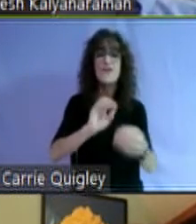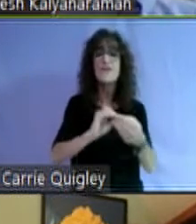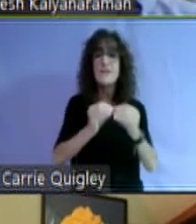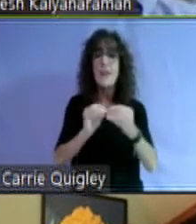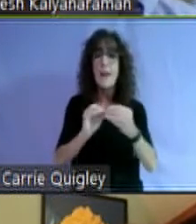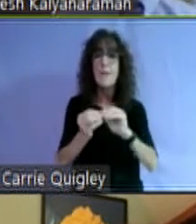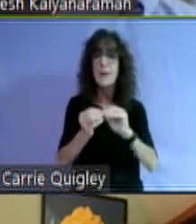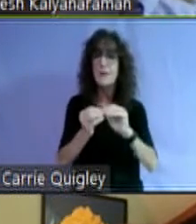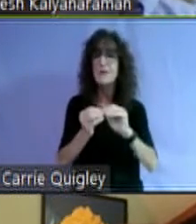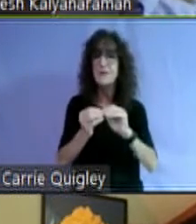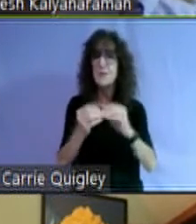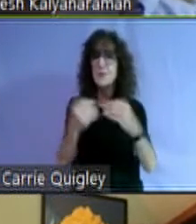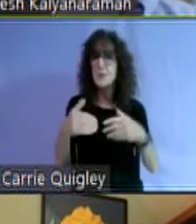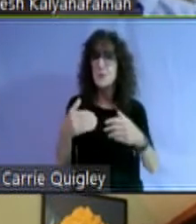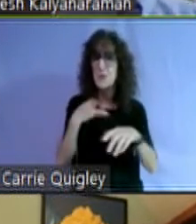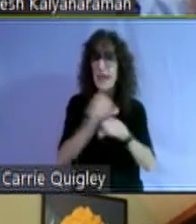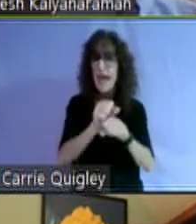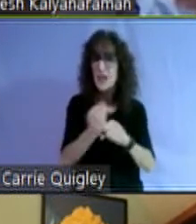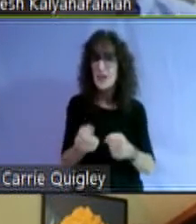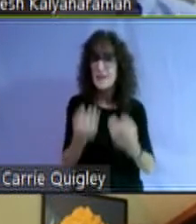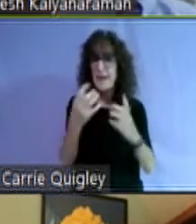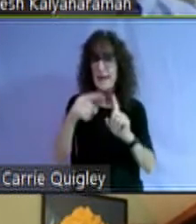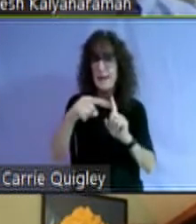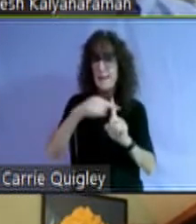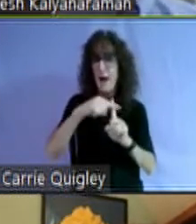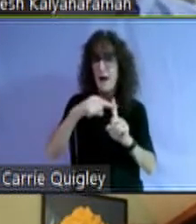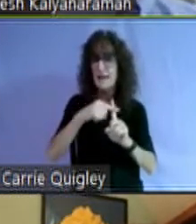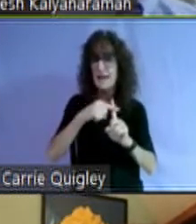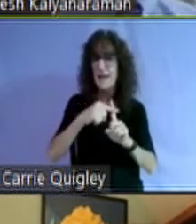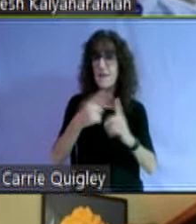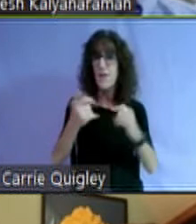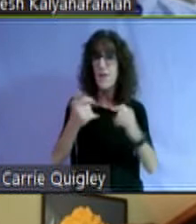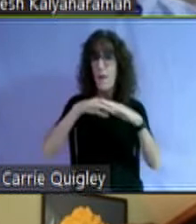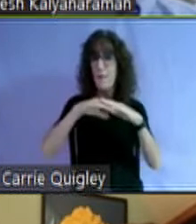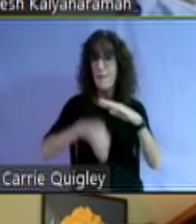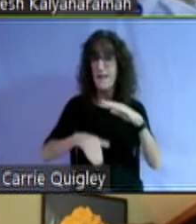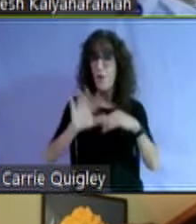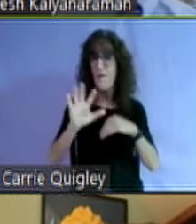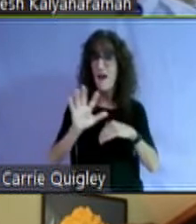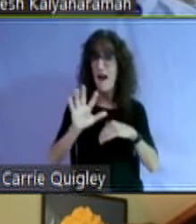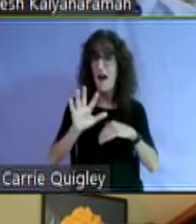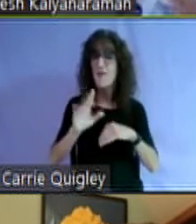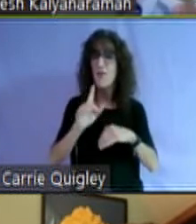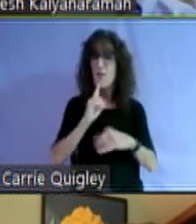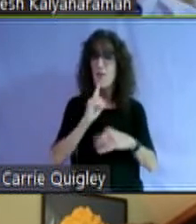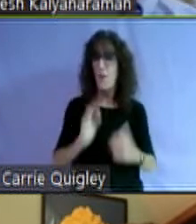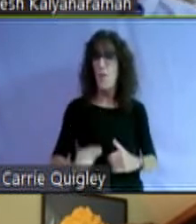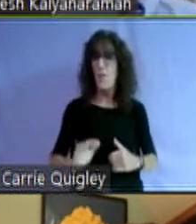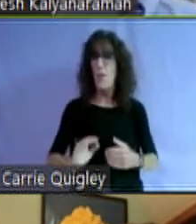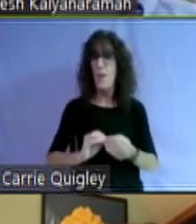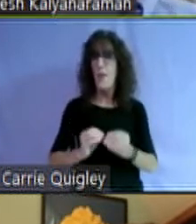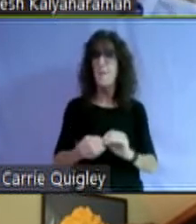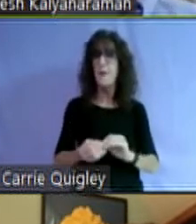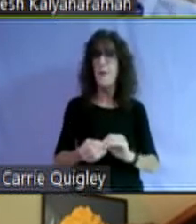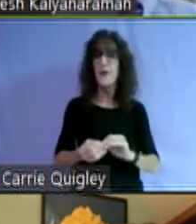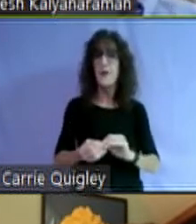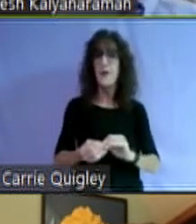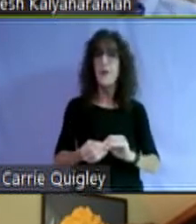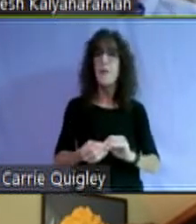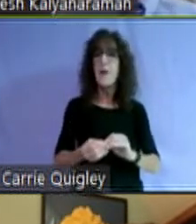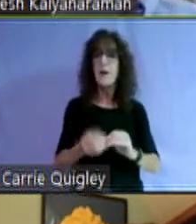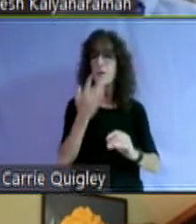as many of the cases as possible. And we want that under 5, and we really want it as low as we can get it, but definitely under